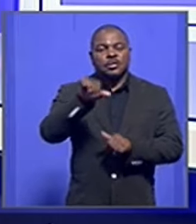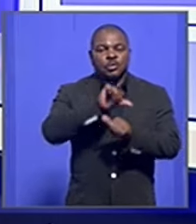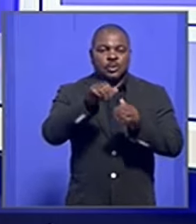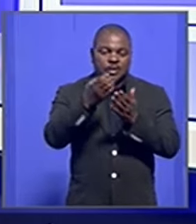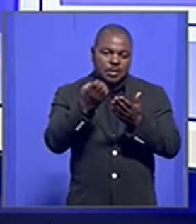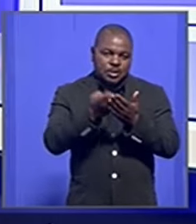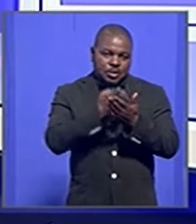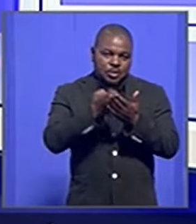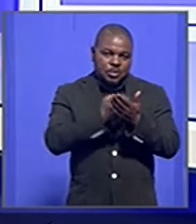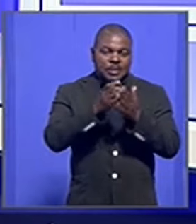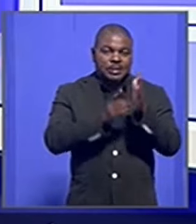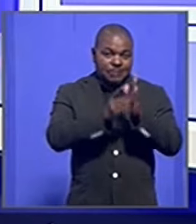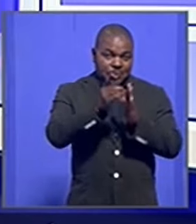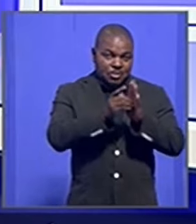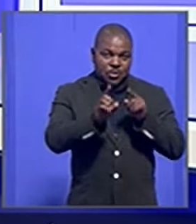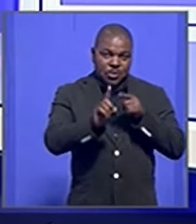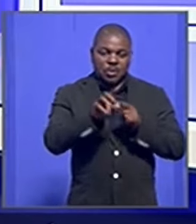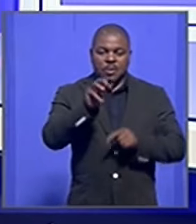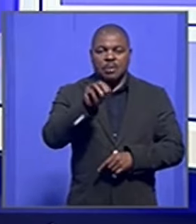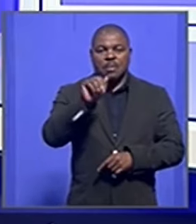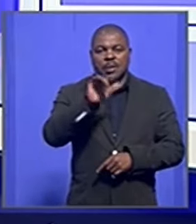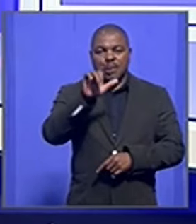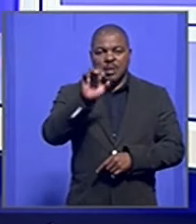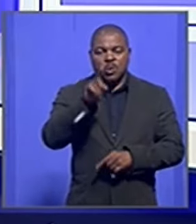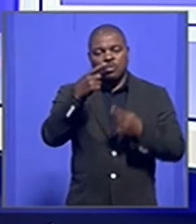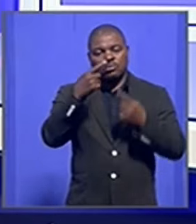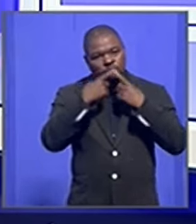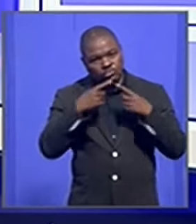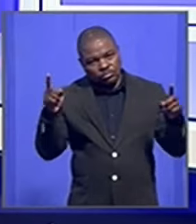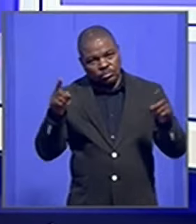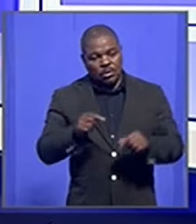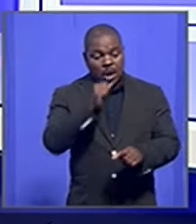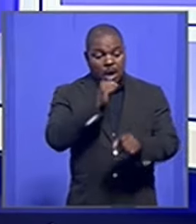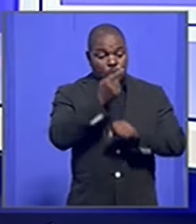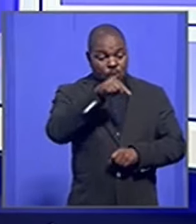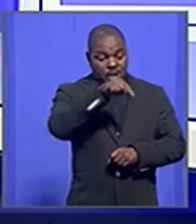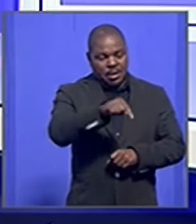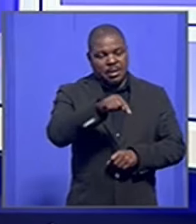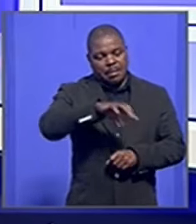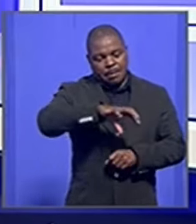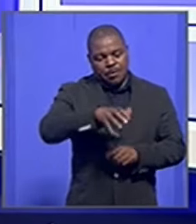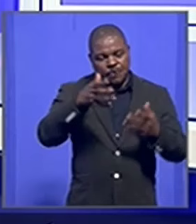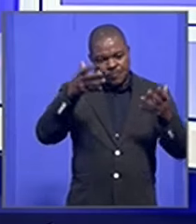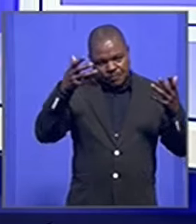ikonomi le bogammaile ka nako eo a neng a itsise fa puso ya porofense ya Gauteng e duetse